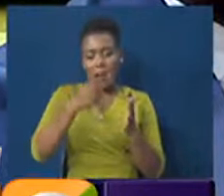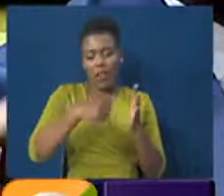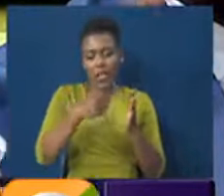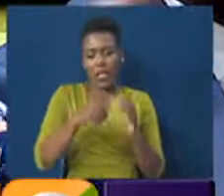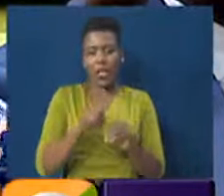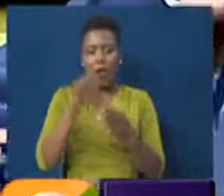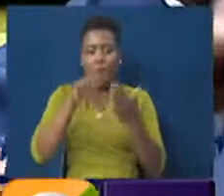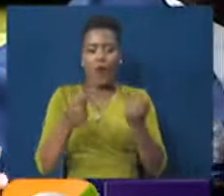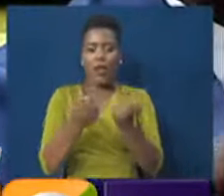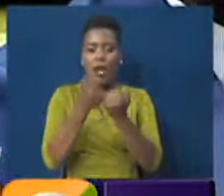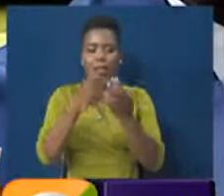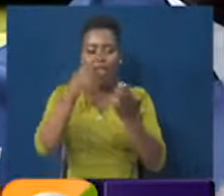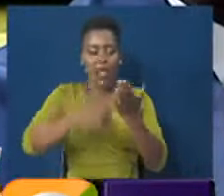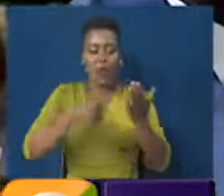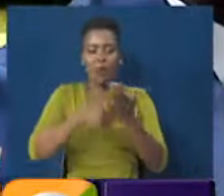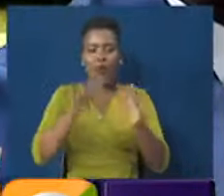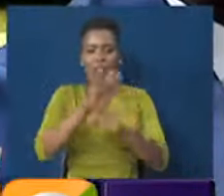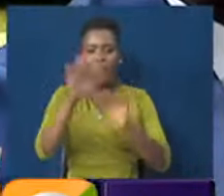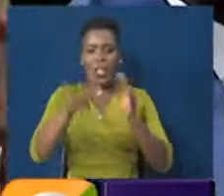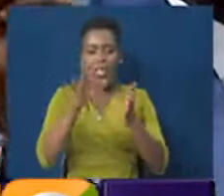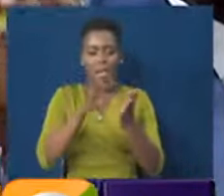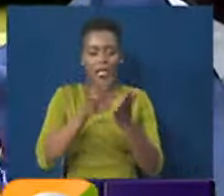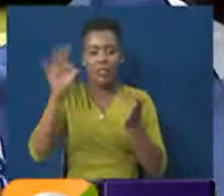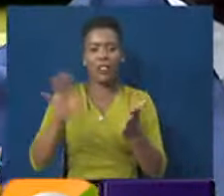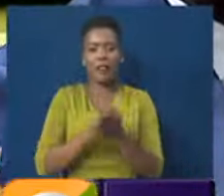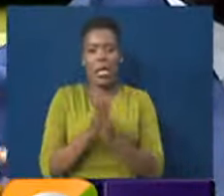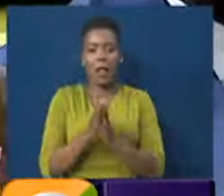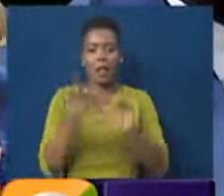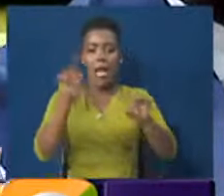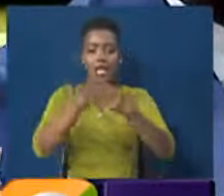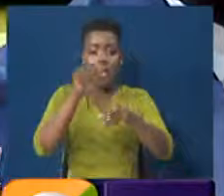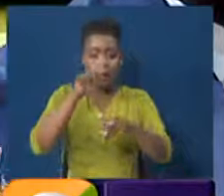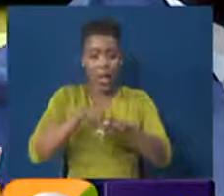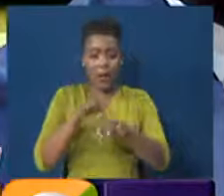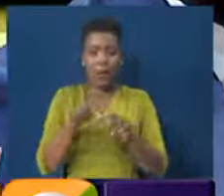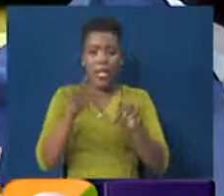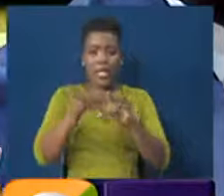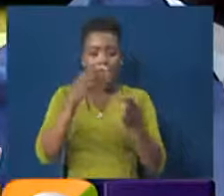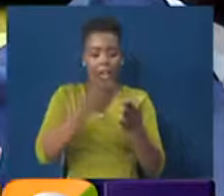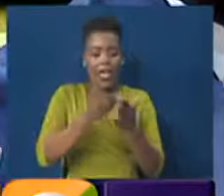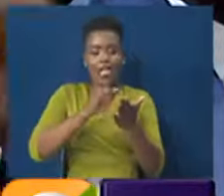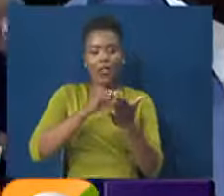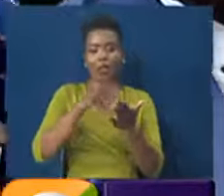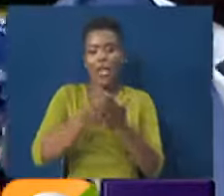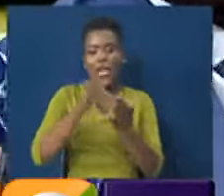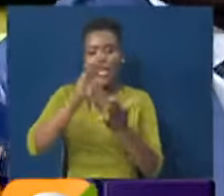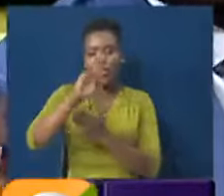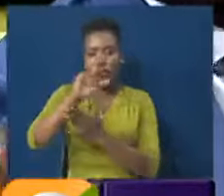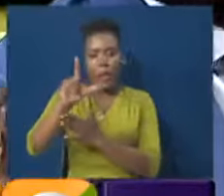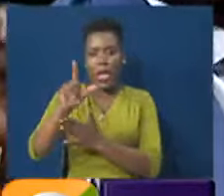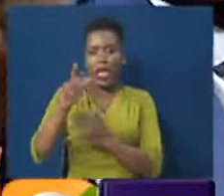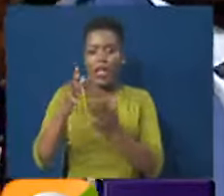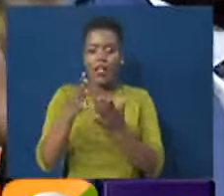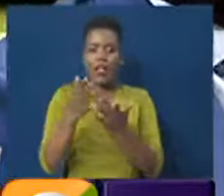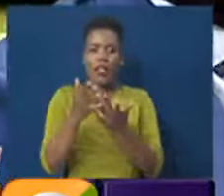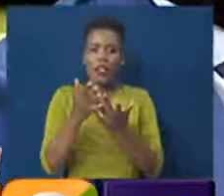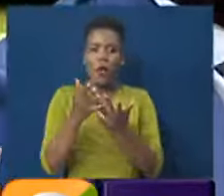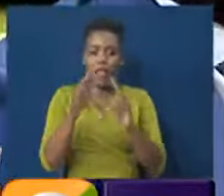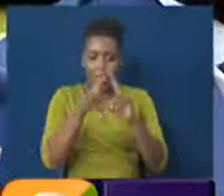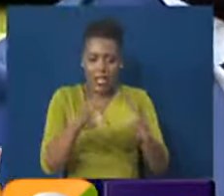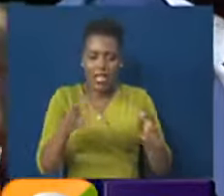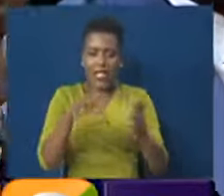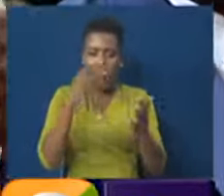the cost of all goods and services went up. At the same time, the same finance bill, they've gone into the pockets of